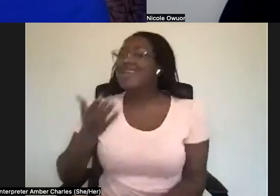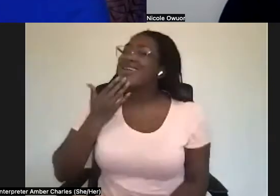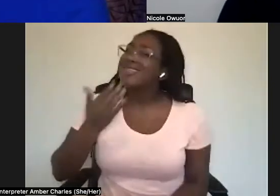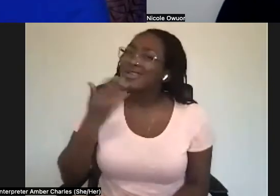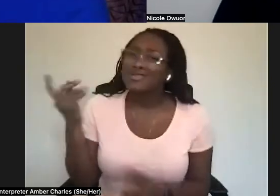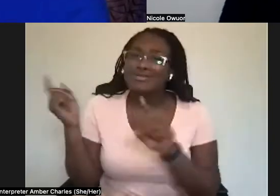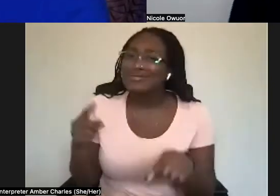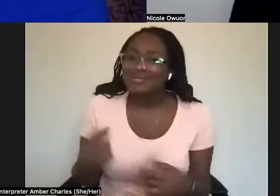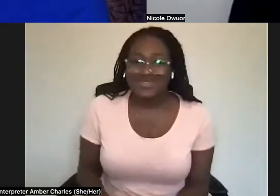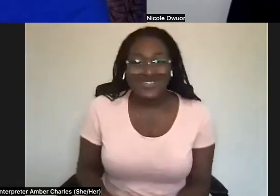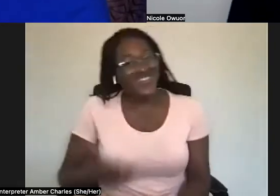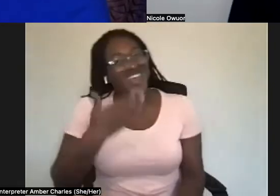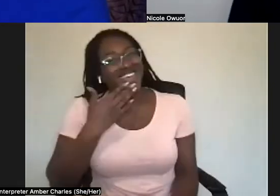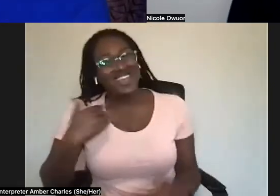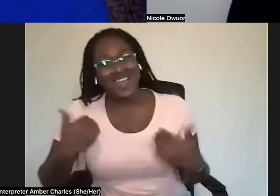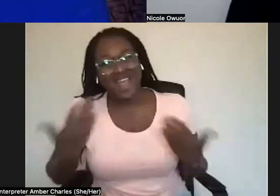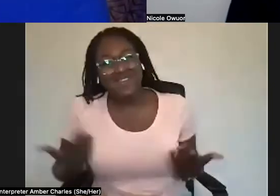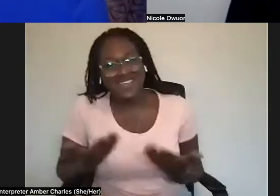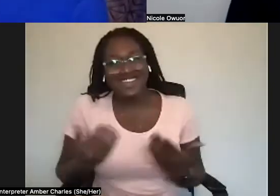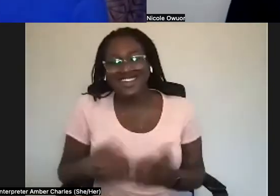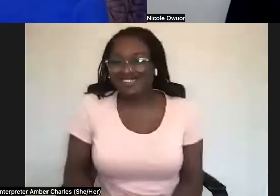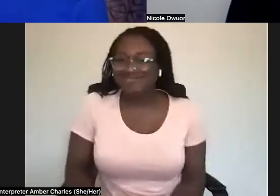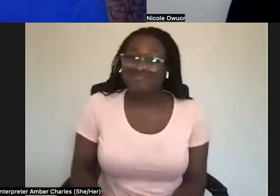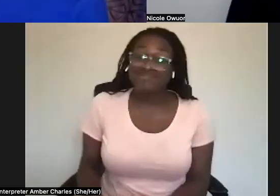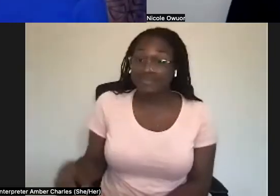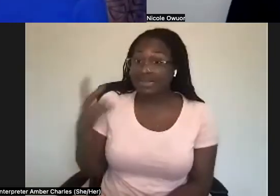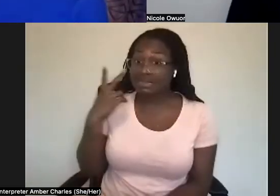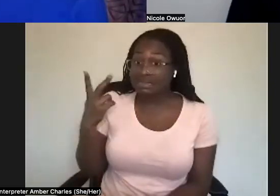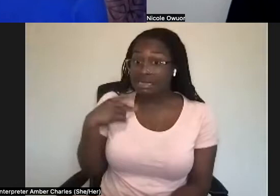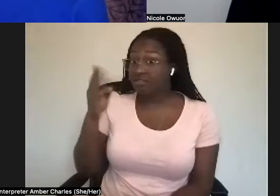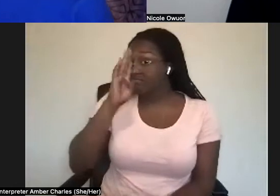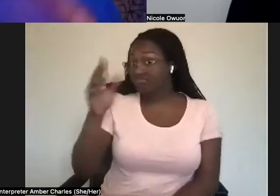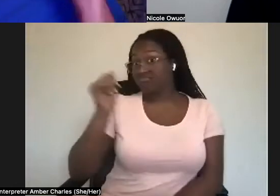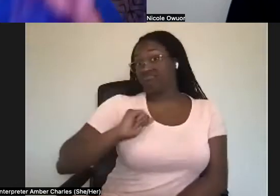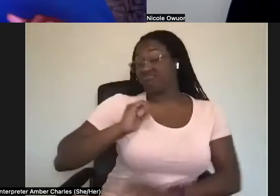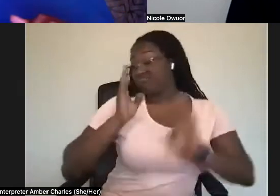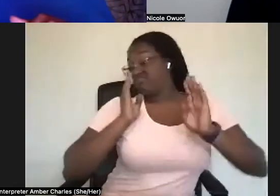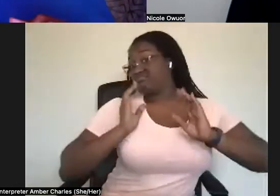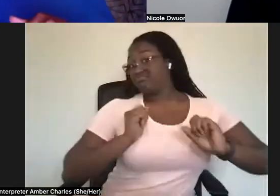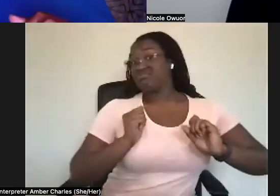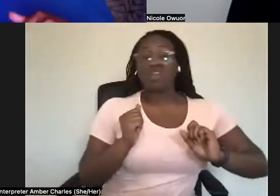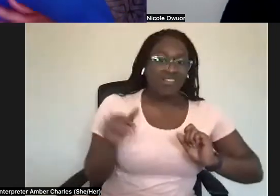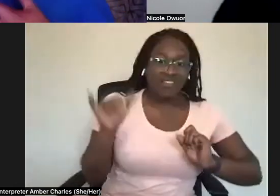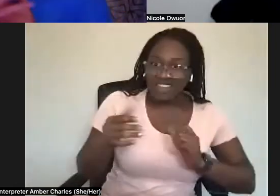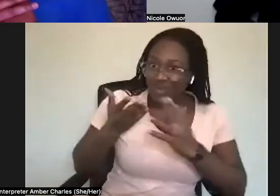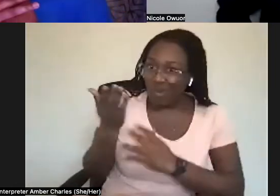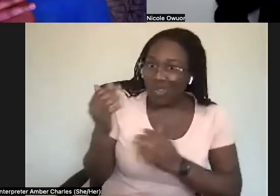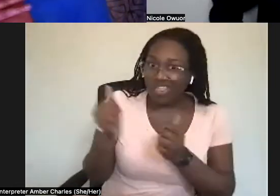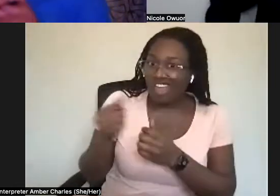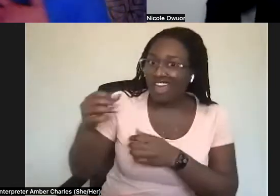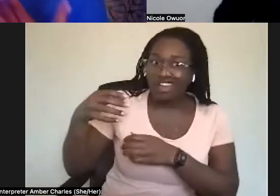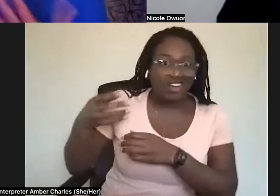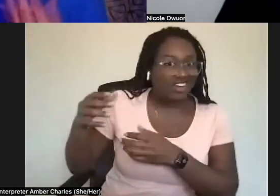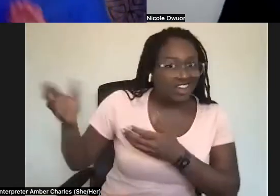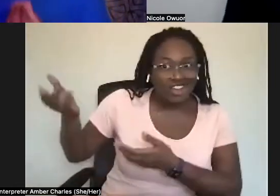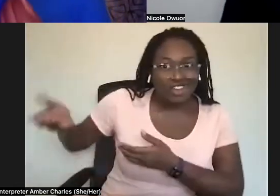Thank you so much for having me, Katrina. And I see that Audacity has made its way through the introduction. Oh, it sure has. What